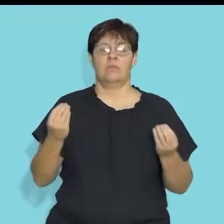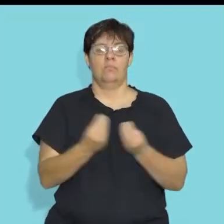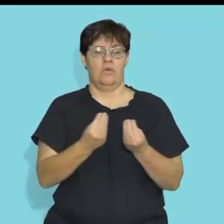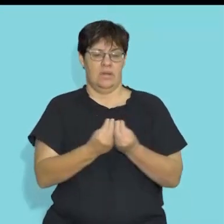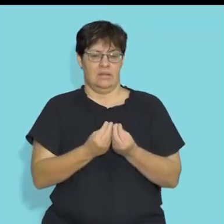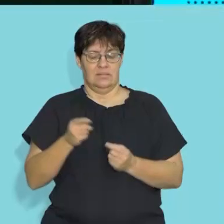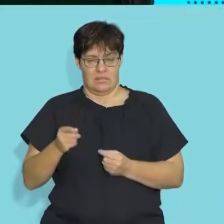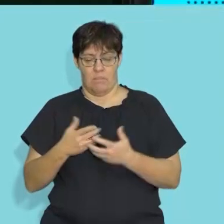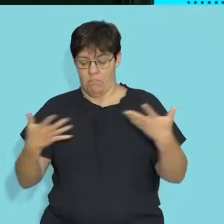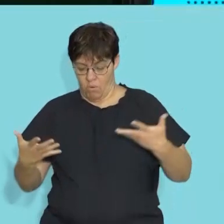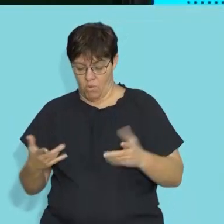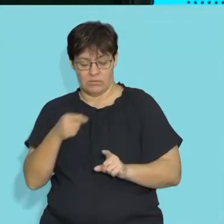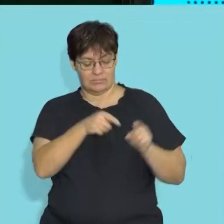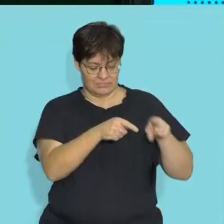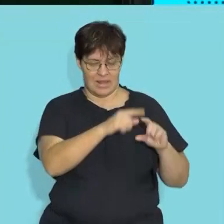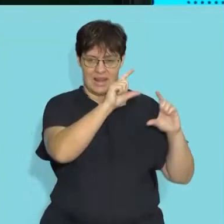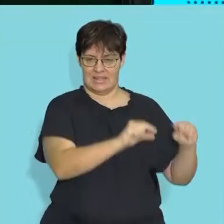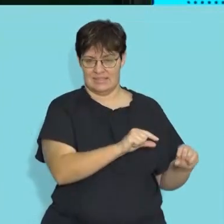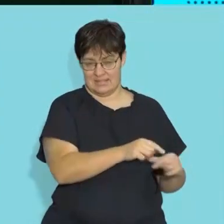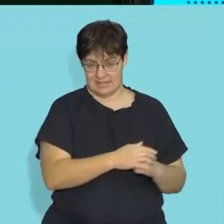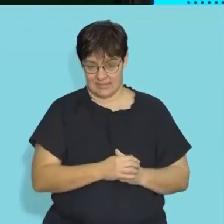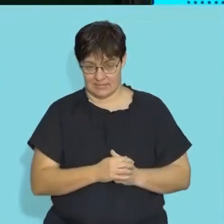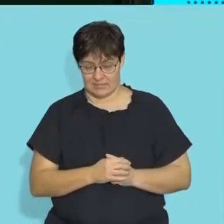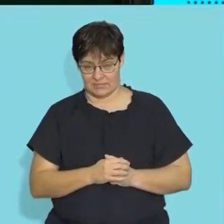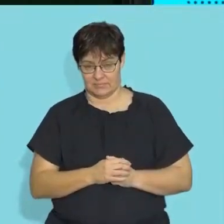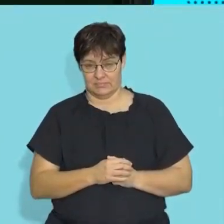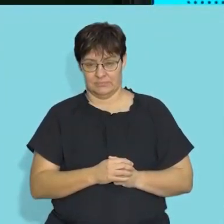the product is more than the reactants.